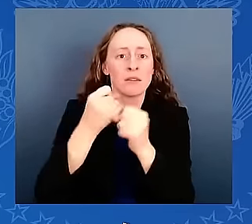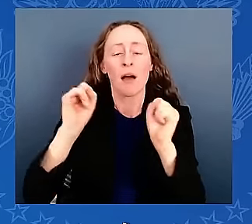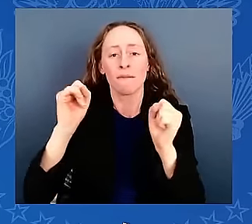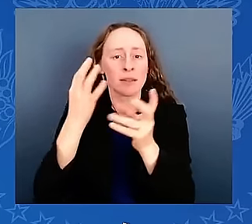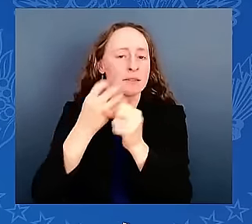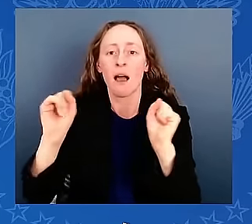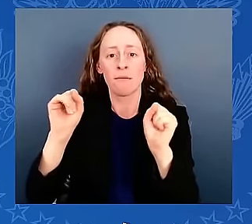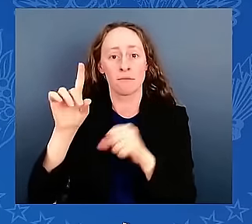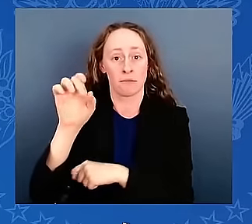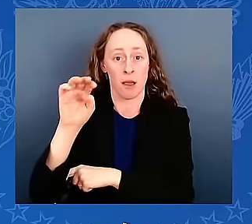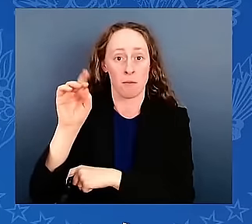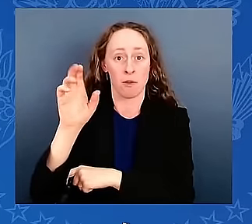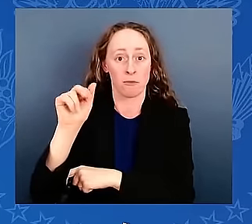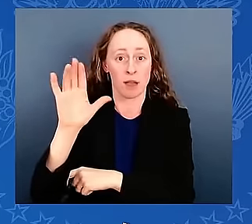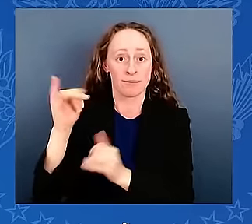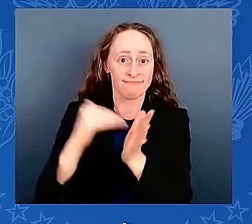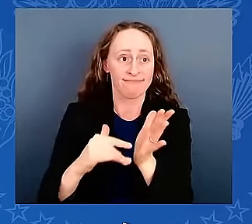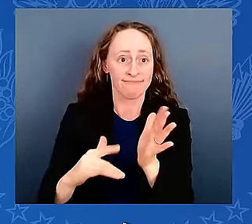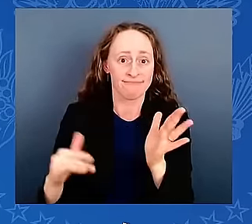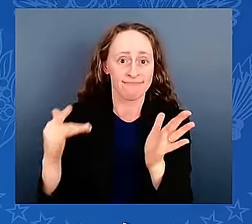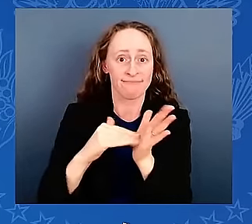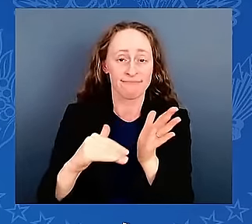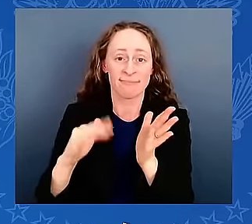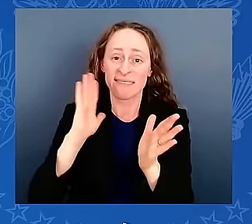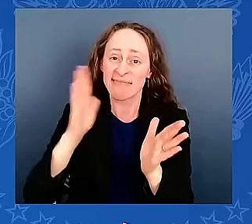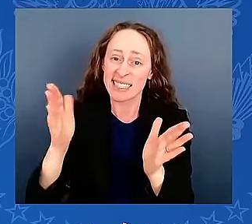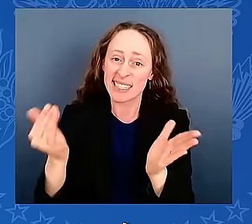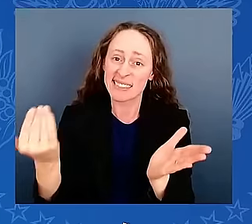again. They must know